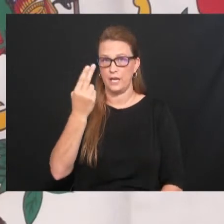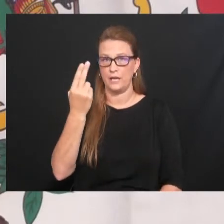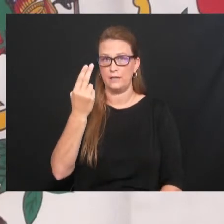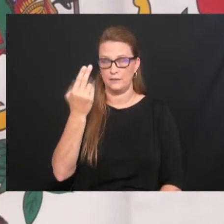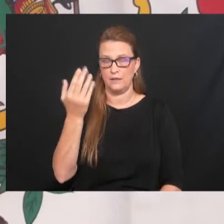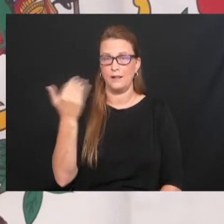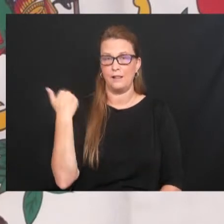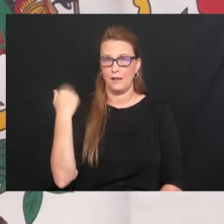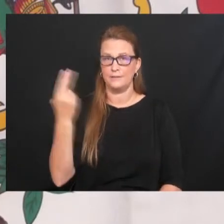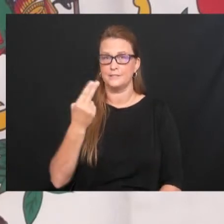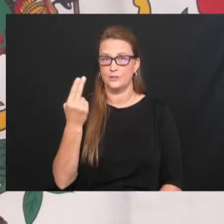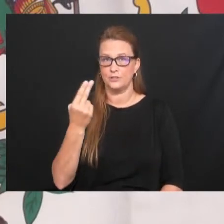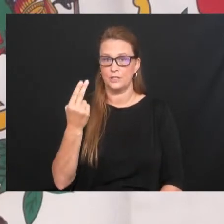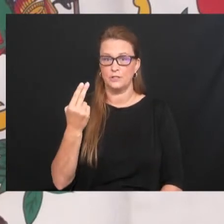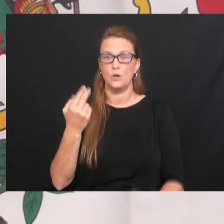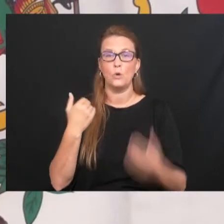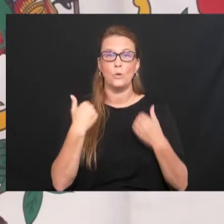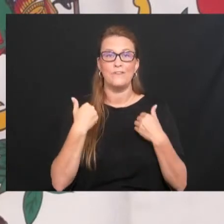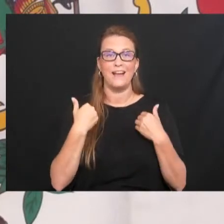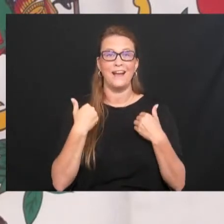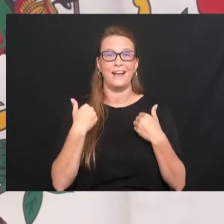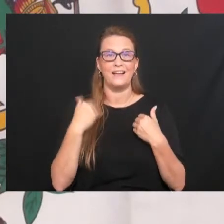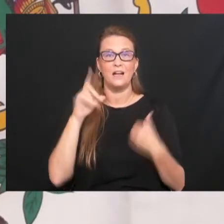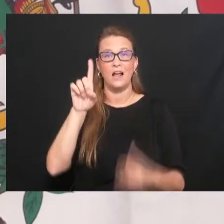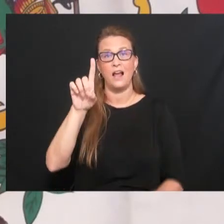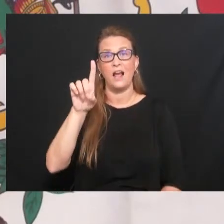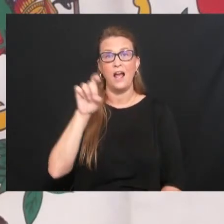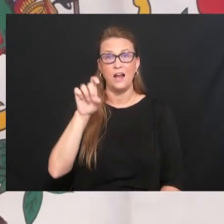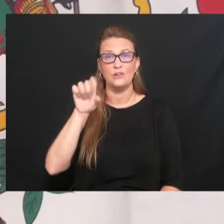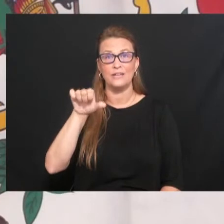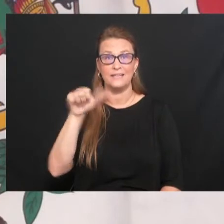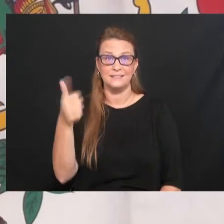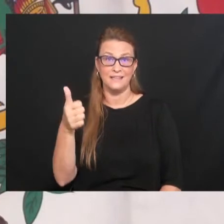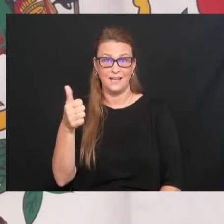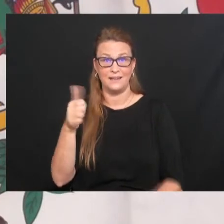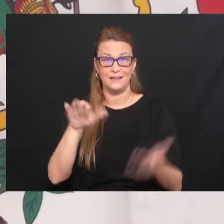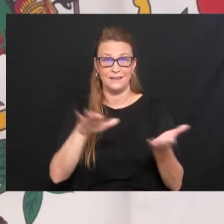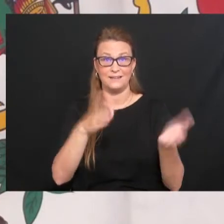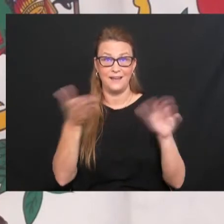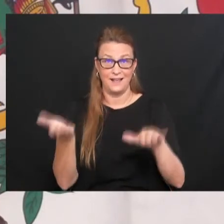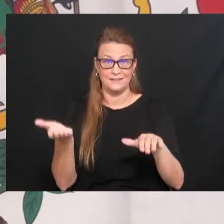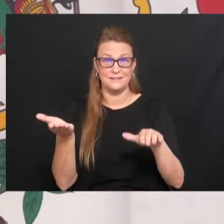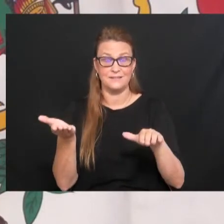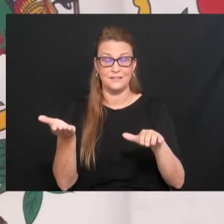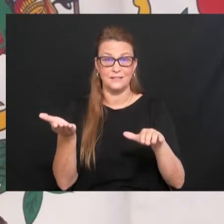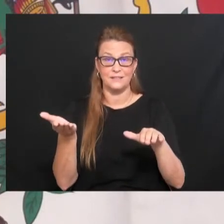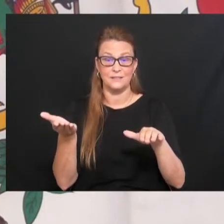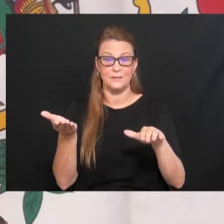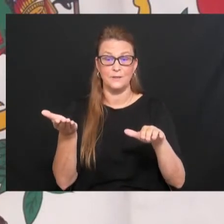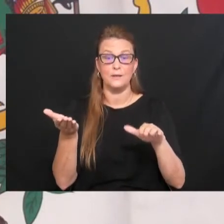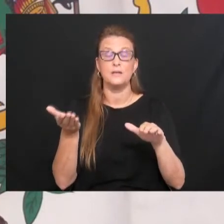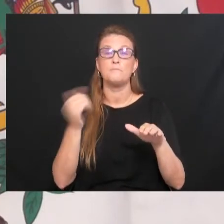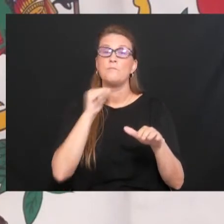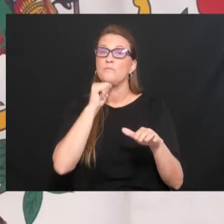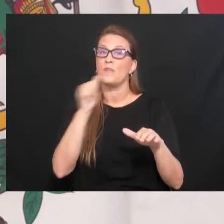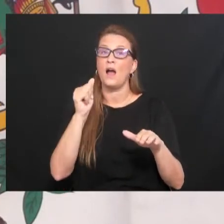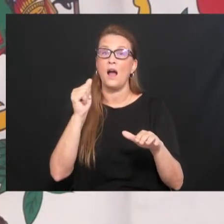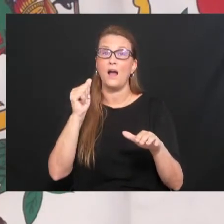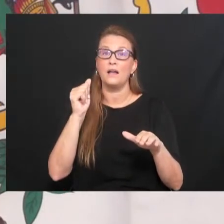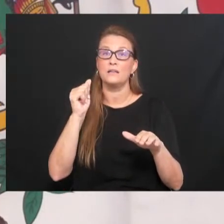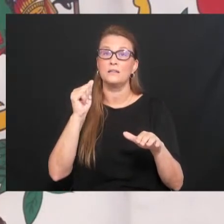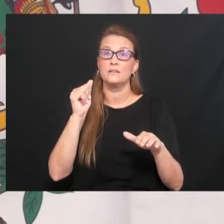Thursday, we have had another 110 deaths. Now, not all of them are